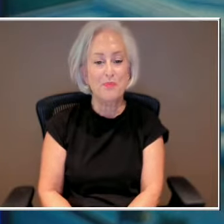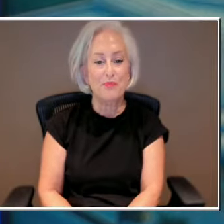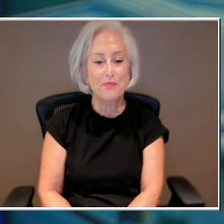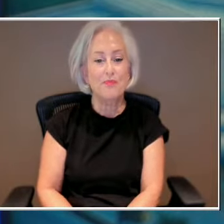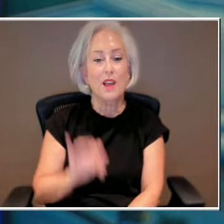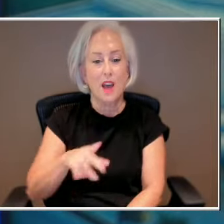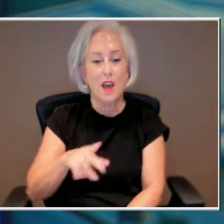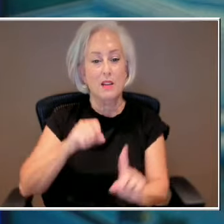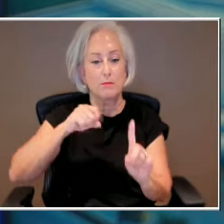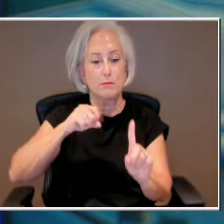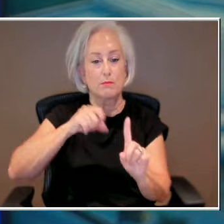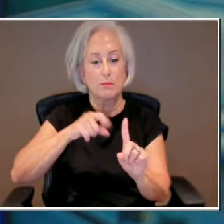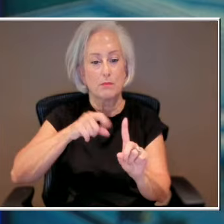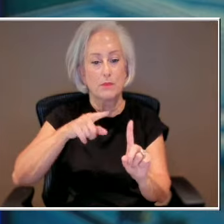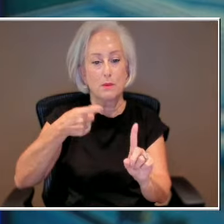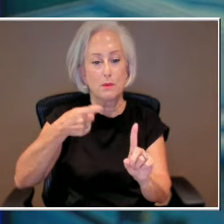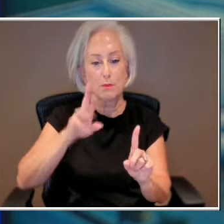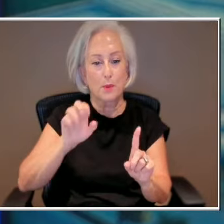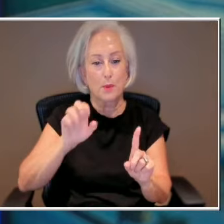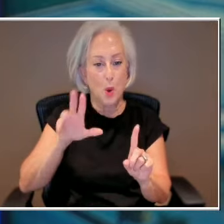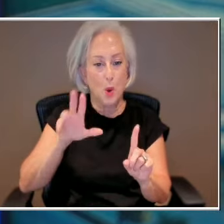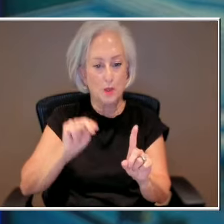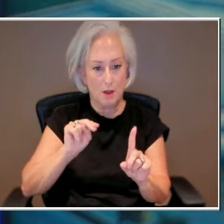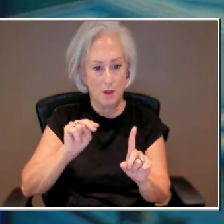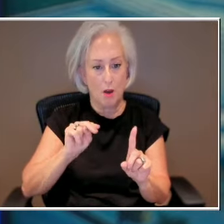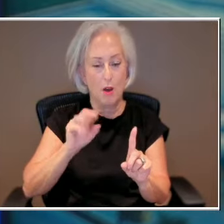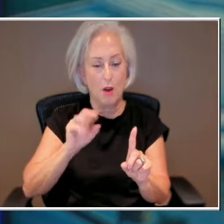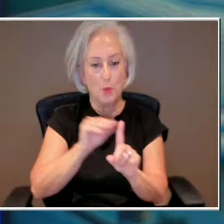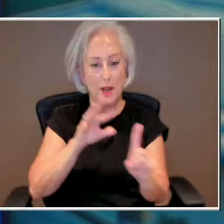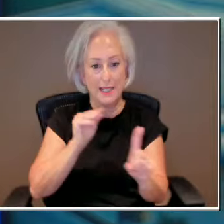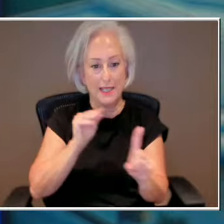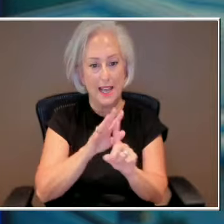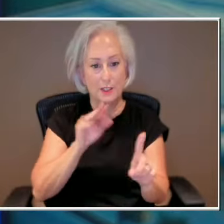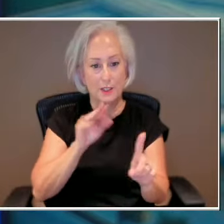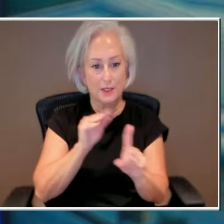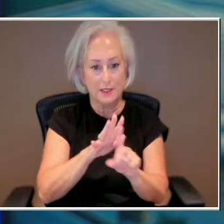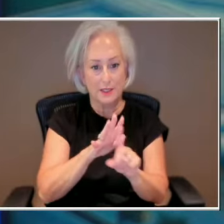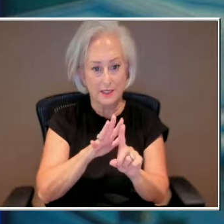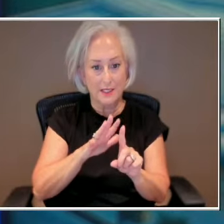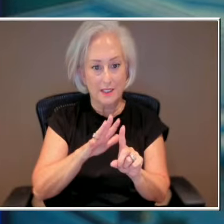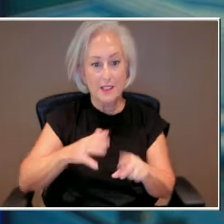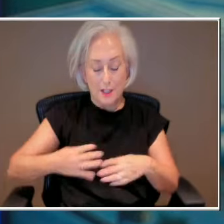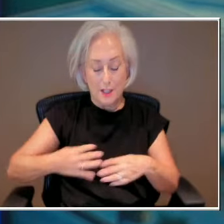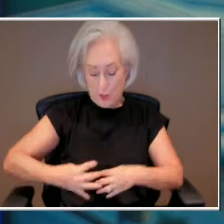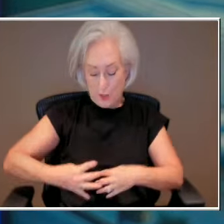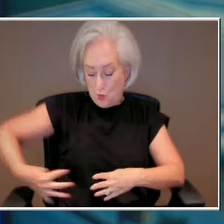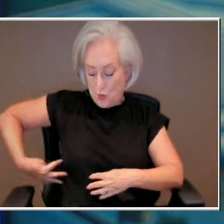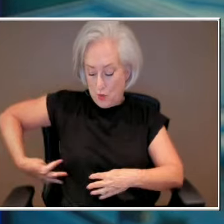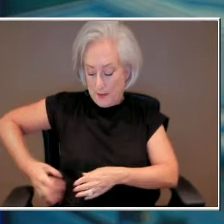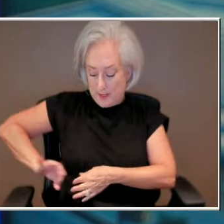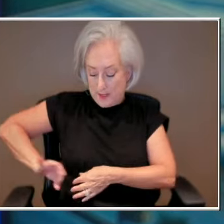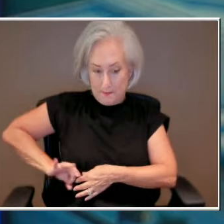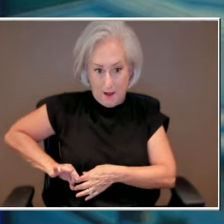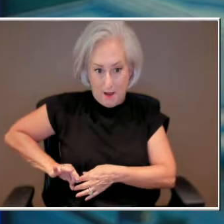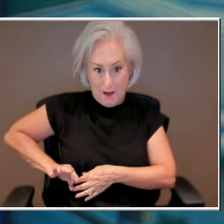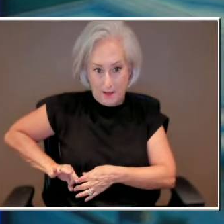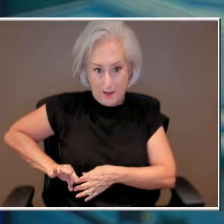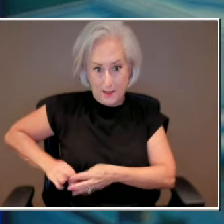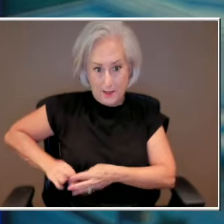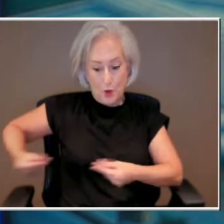radiation, like it, after the second treatment, the spot on my ribs that they were focusing on the pain was pretty much gone from there.